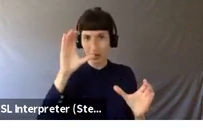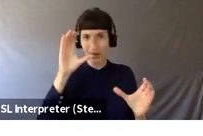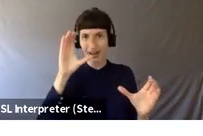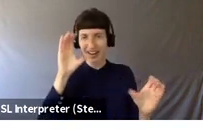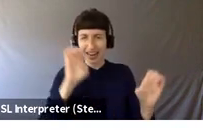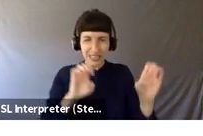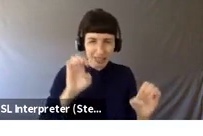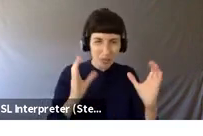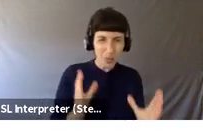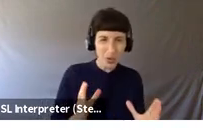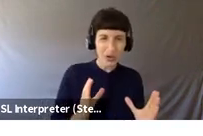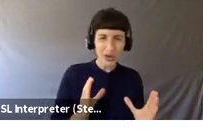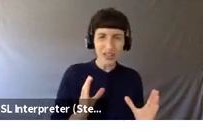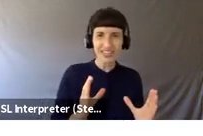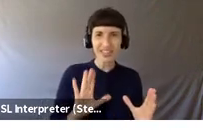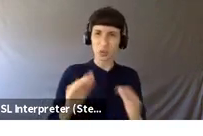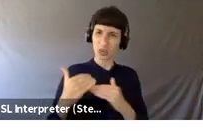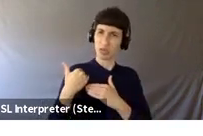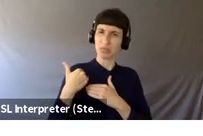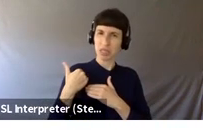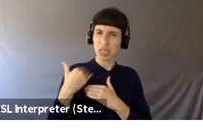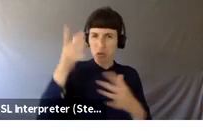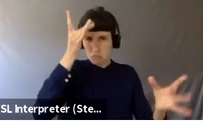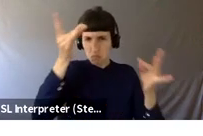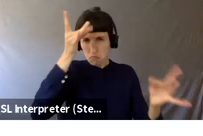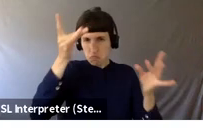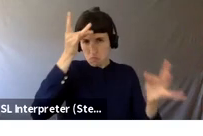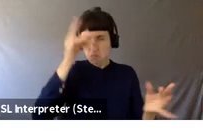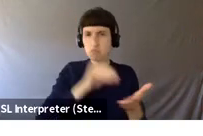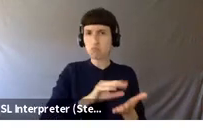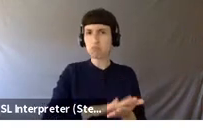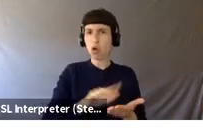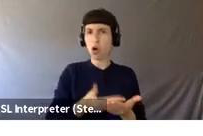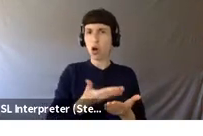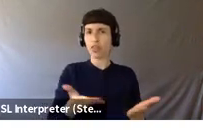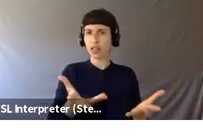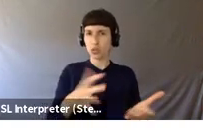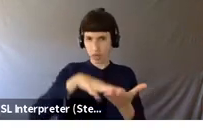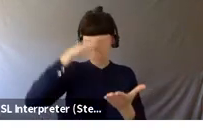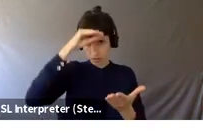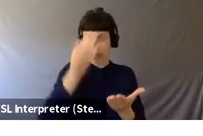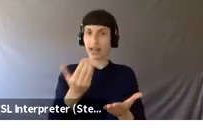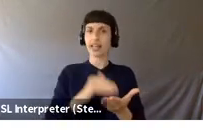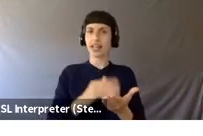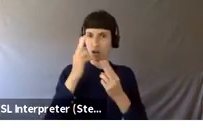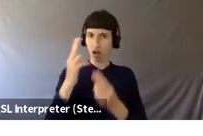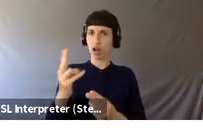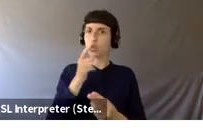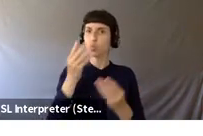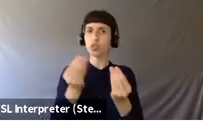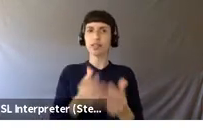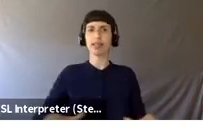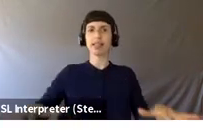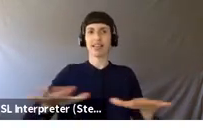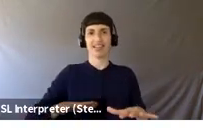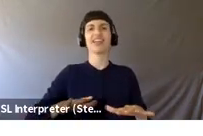all of the things that it wants to capture. That being said, we want to honor again whose land we are on and remember the first peoples,